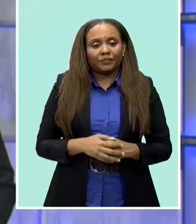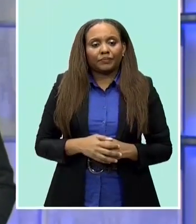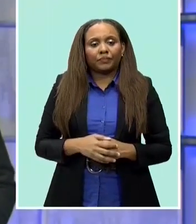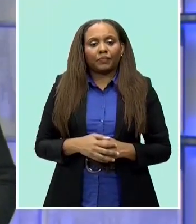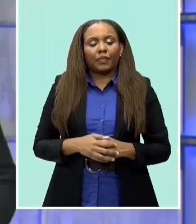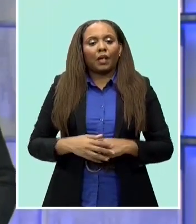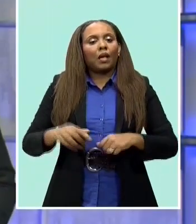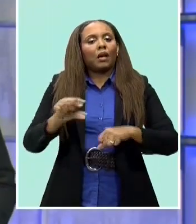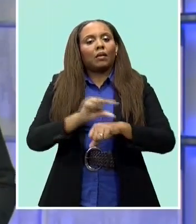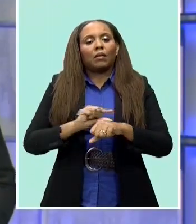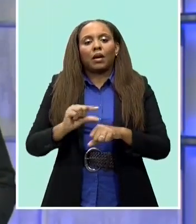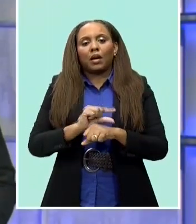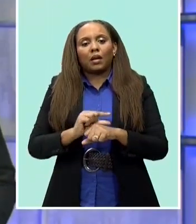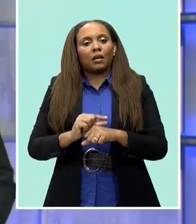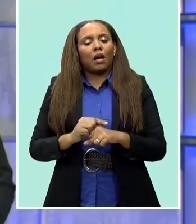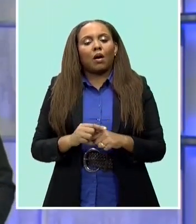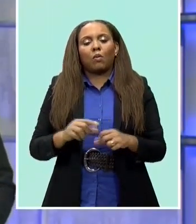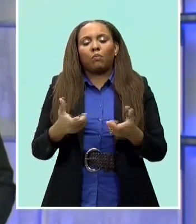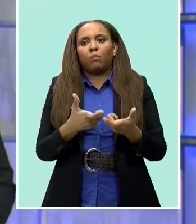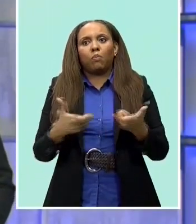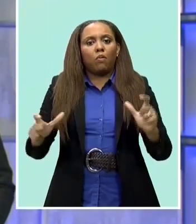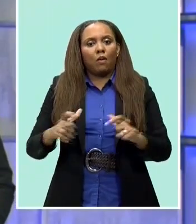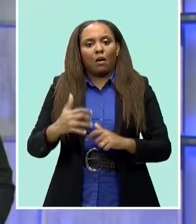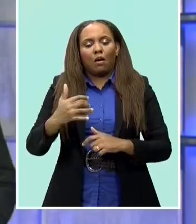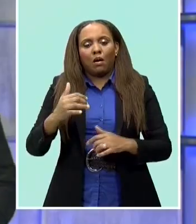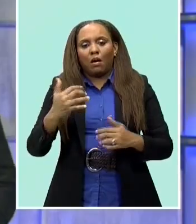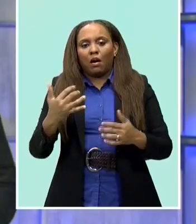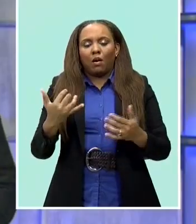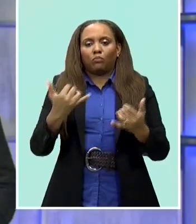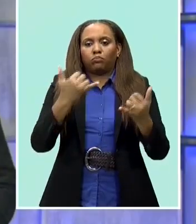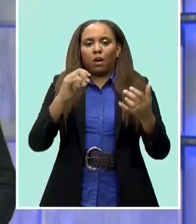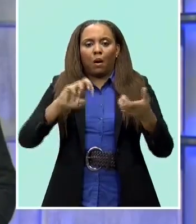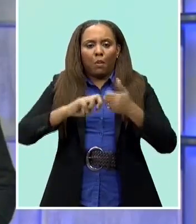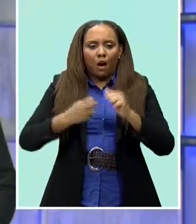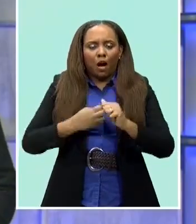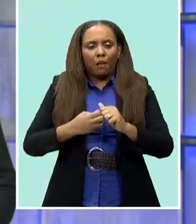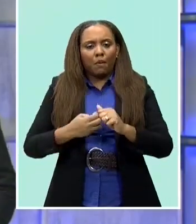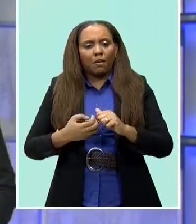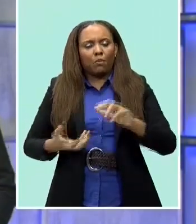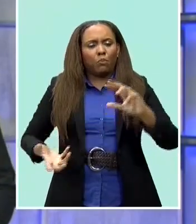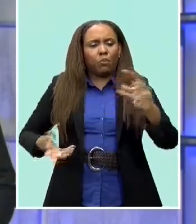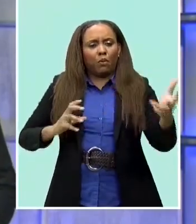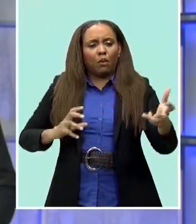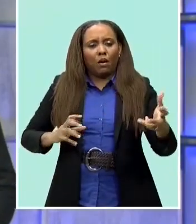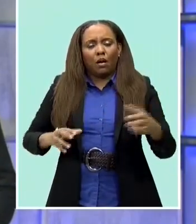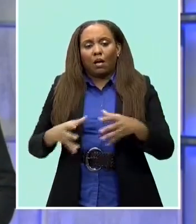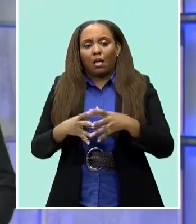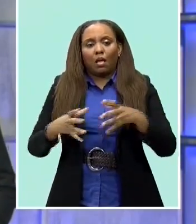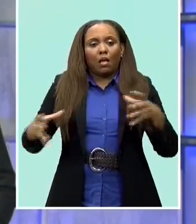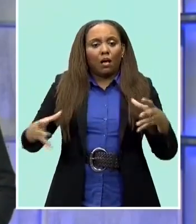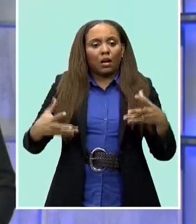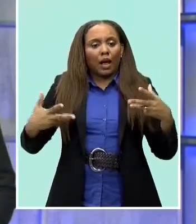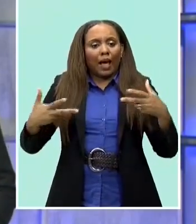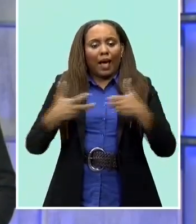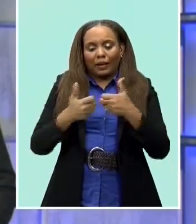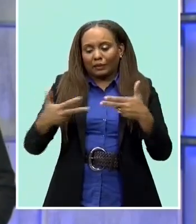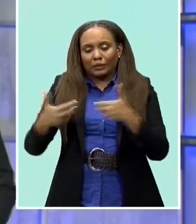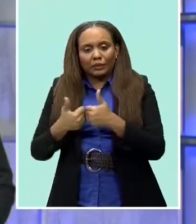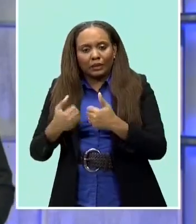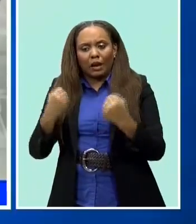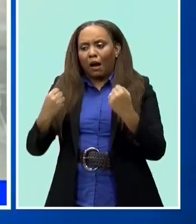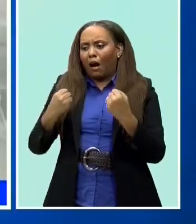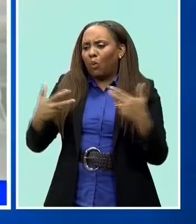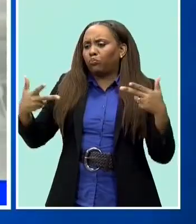vehicular accidents continue to worry officials in Grenada. The police force is saying there are several factors that contribute to the